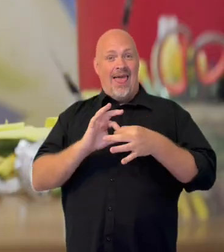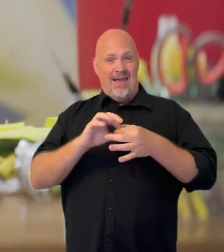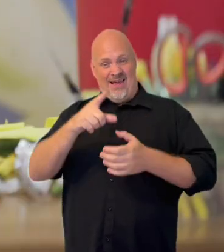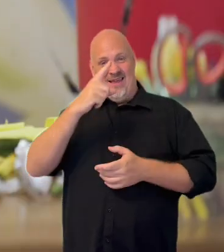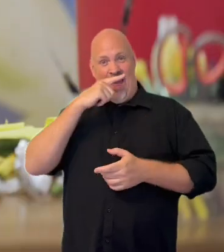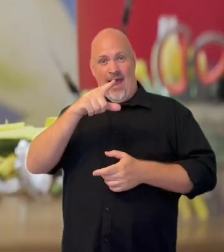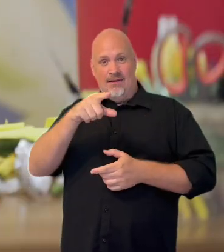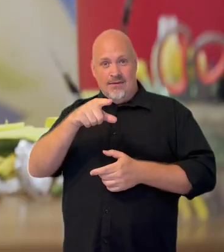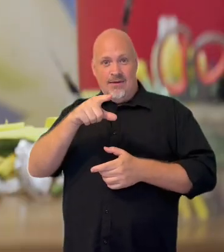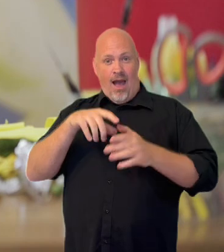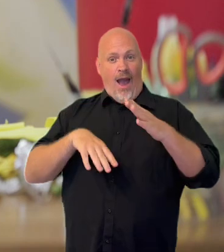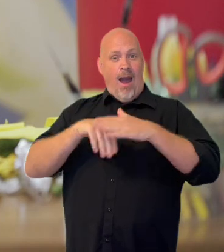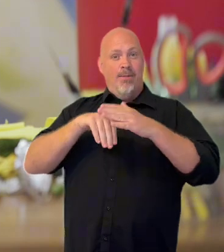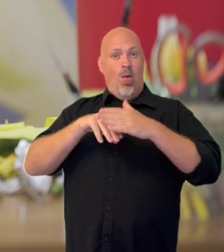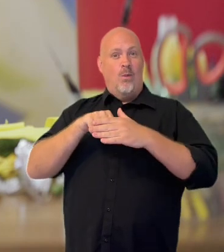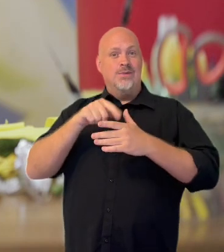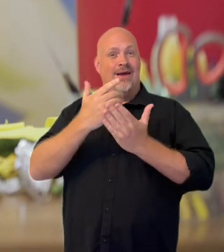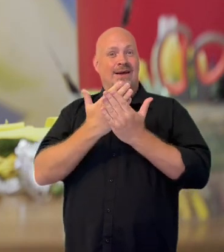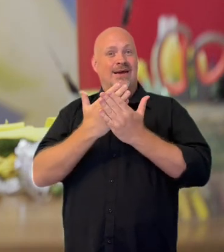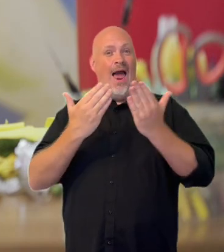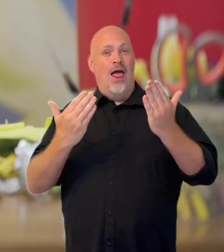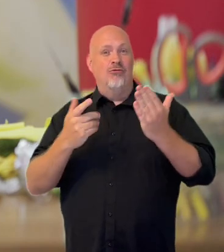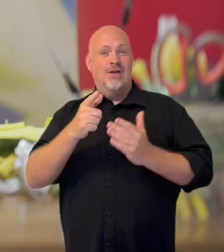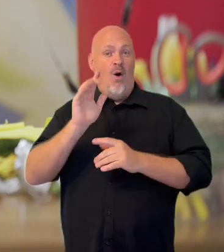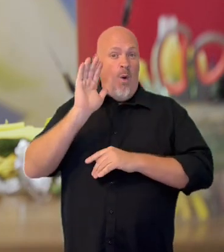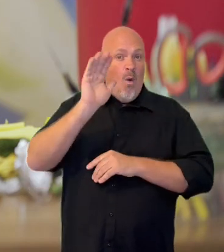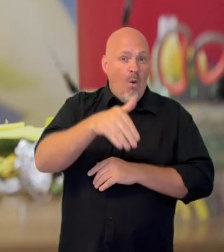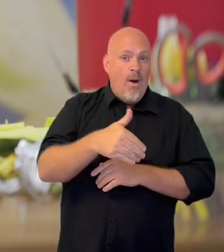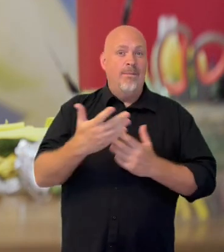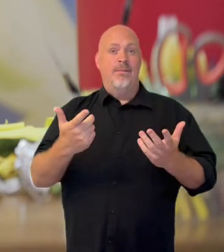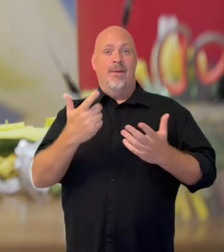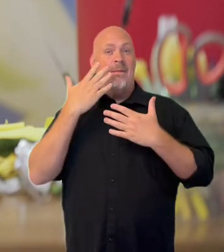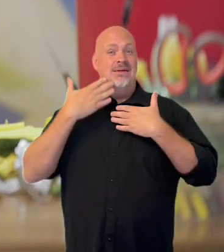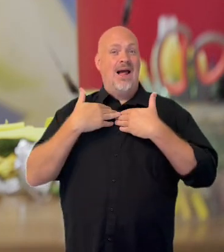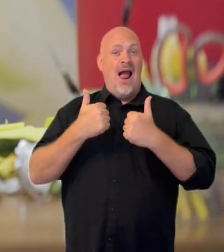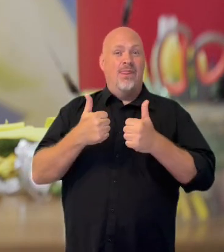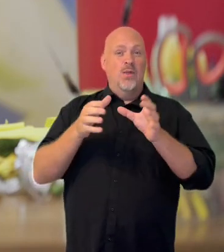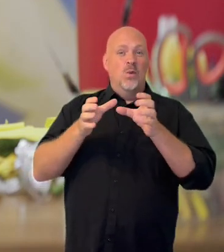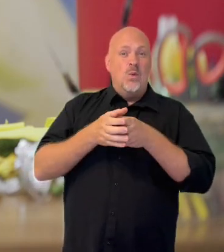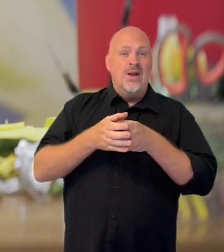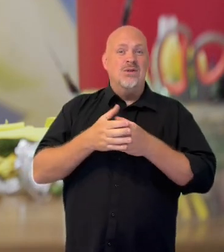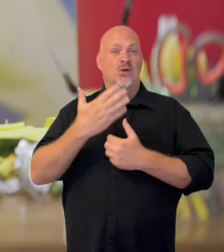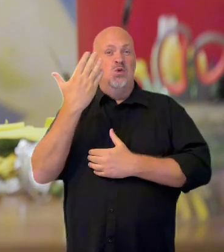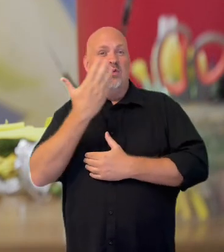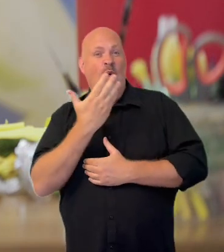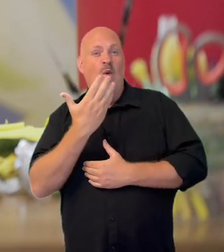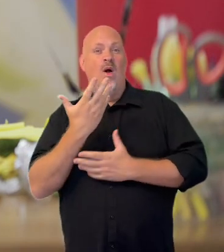making them with your family and friends. We'd love to see your paper flowers.